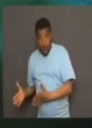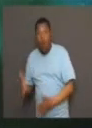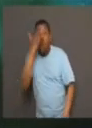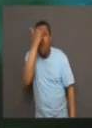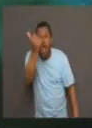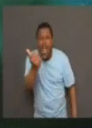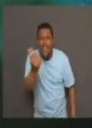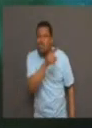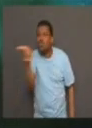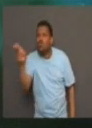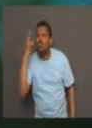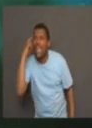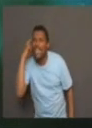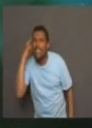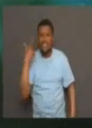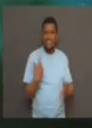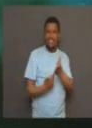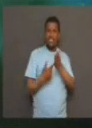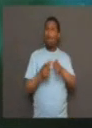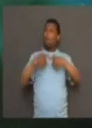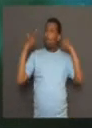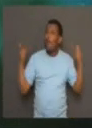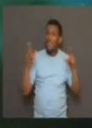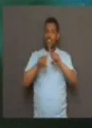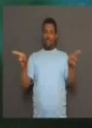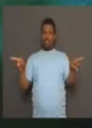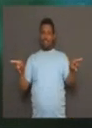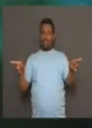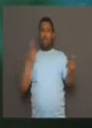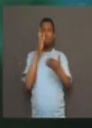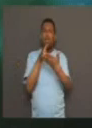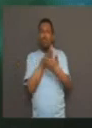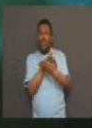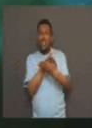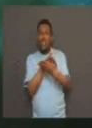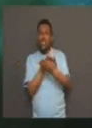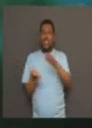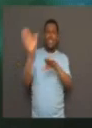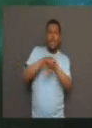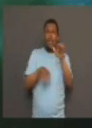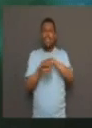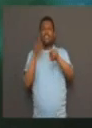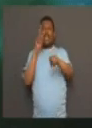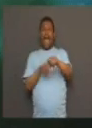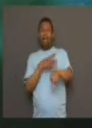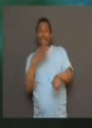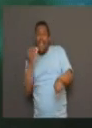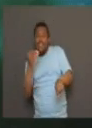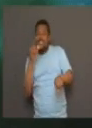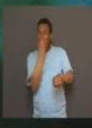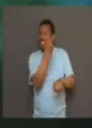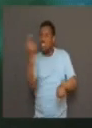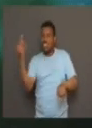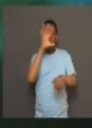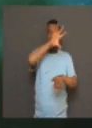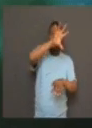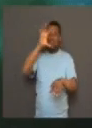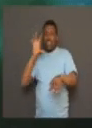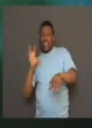do you think there is such a big difference between the doubling times of each continent?